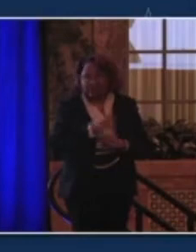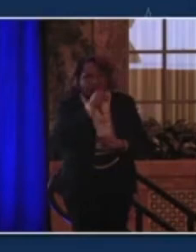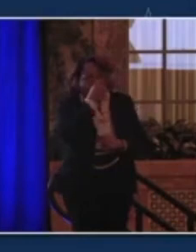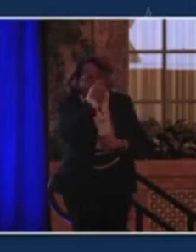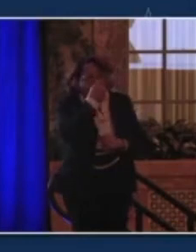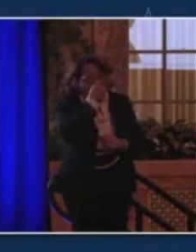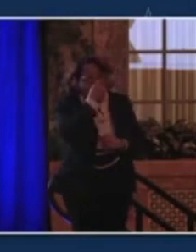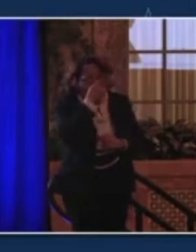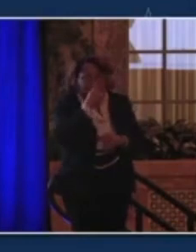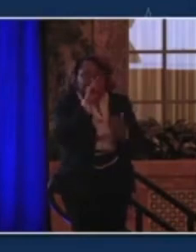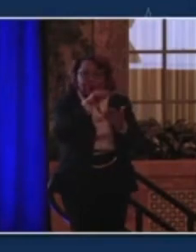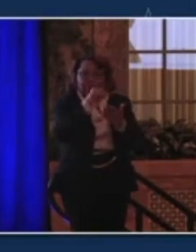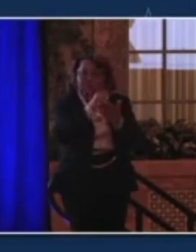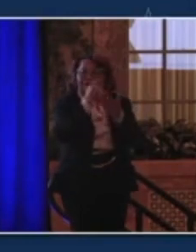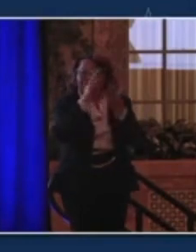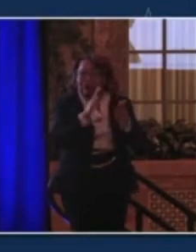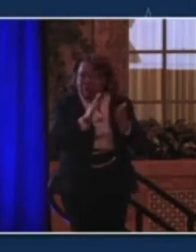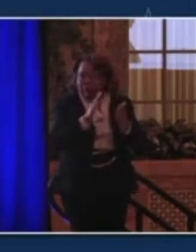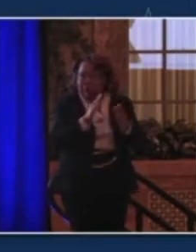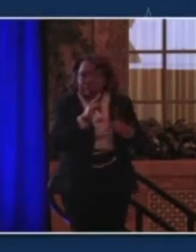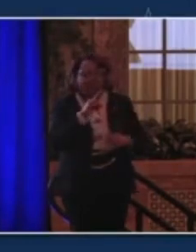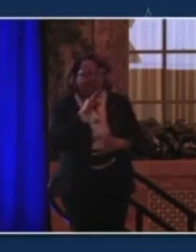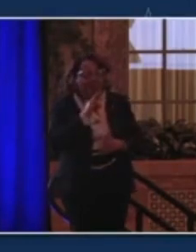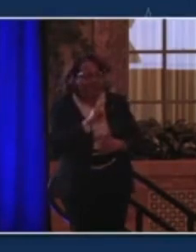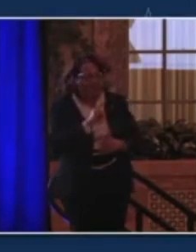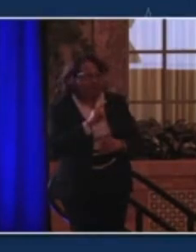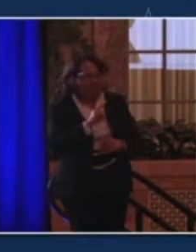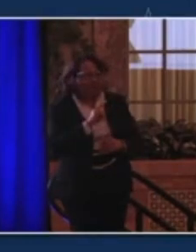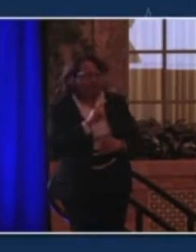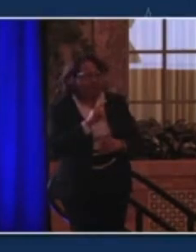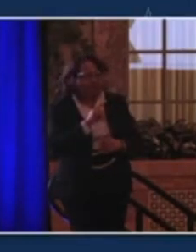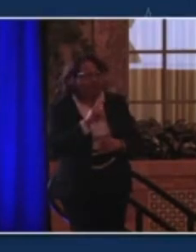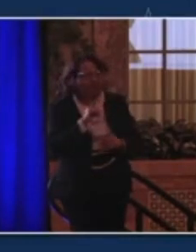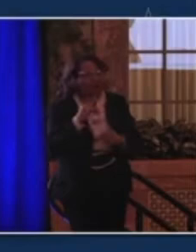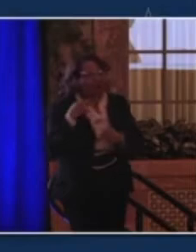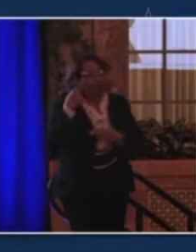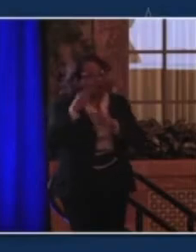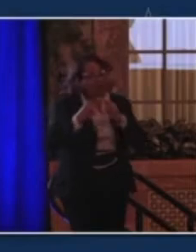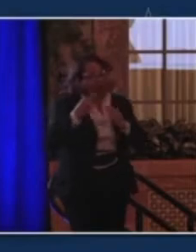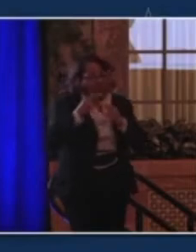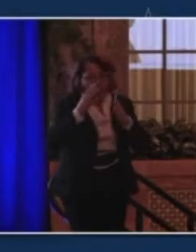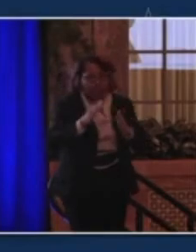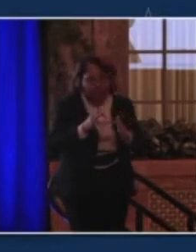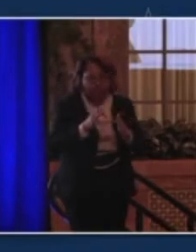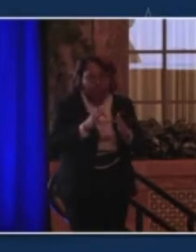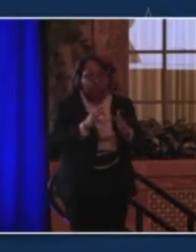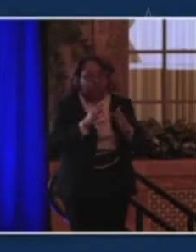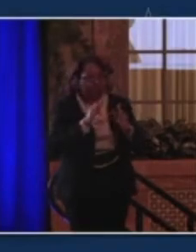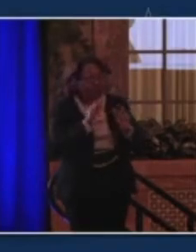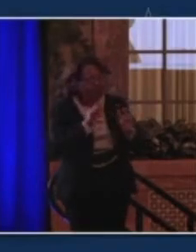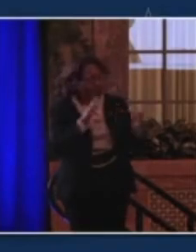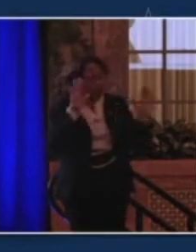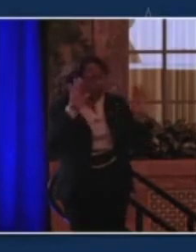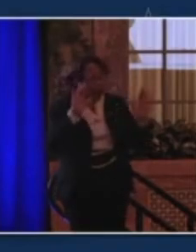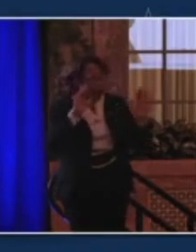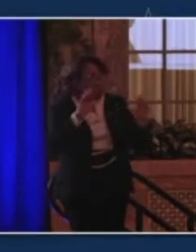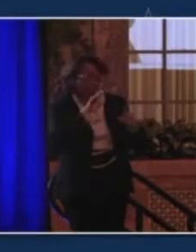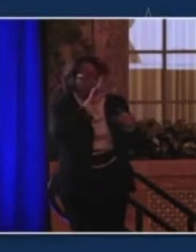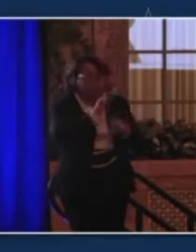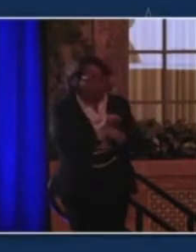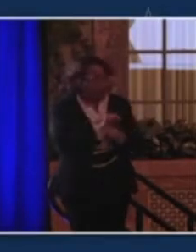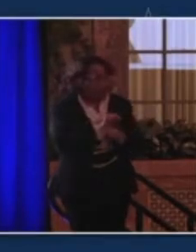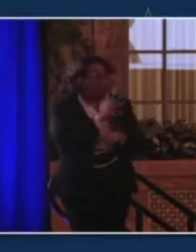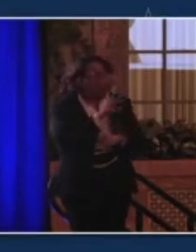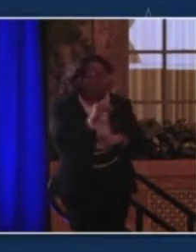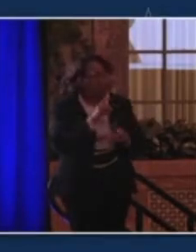Roosevelt graduates are the inheritors of a great tradition and are